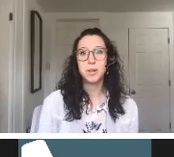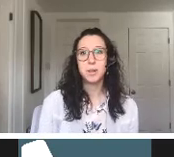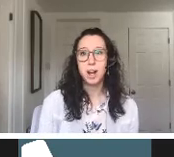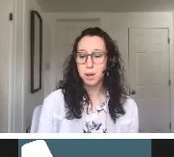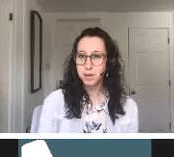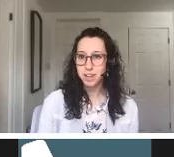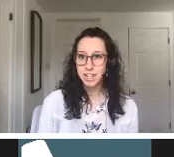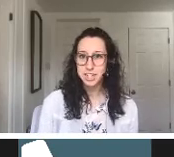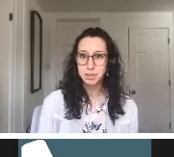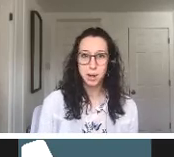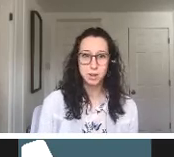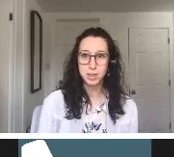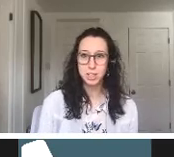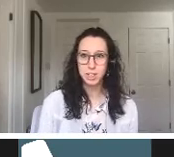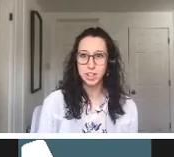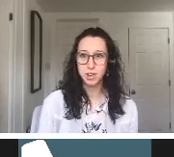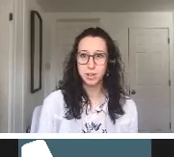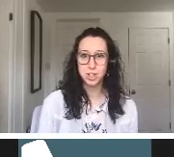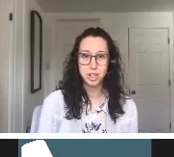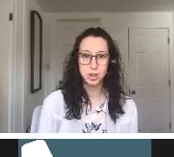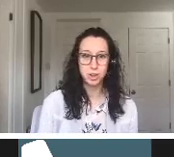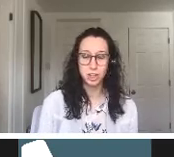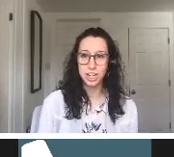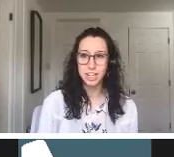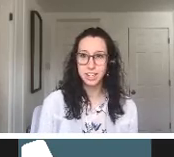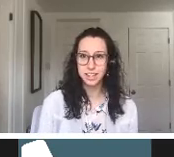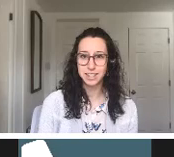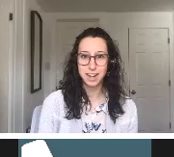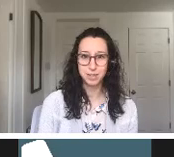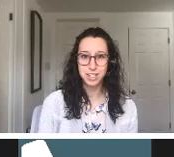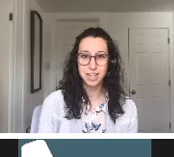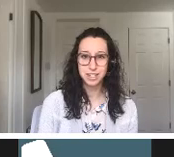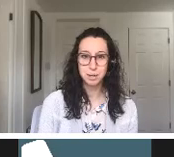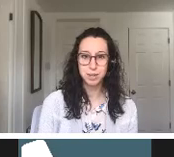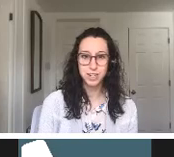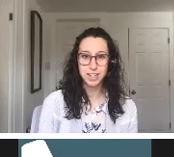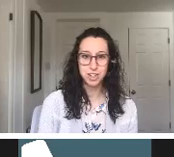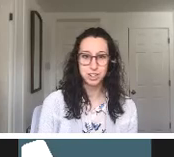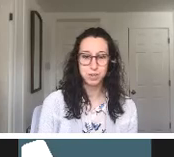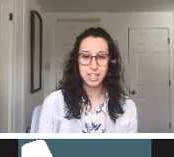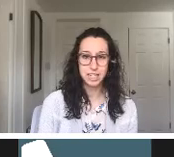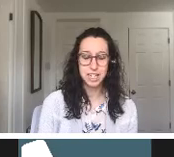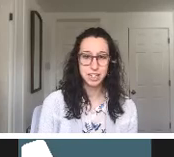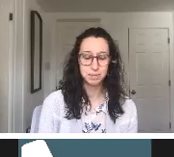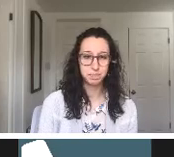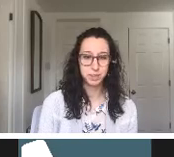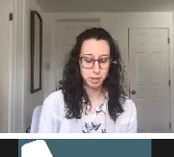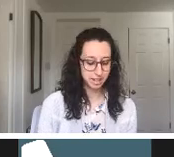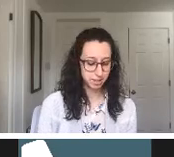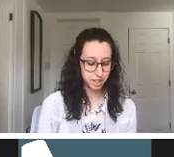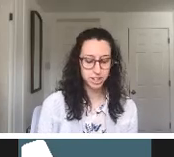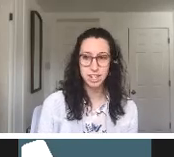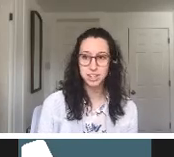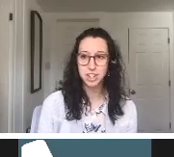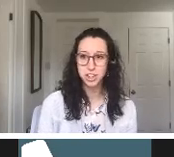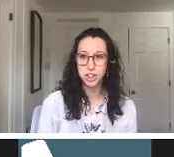So could a couple of volunteers post what they're looking forward to learning at this conference the next couple of days, just so we can see